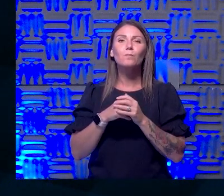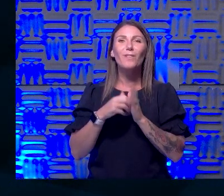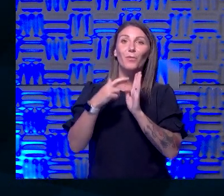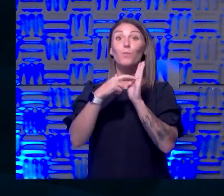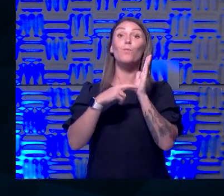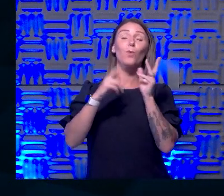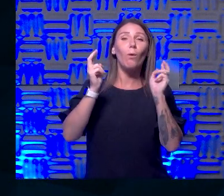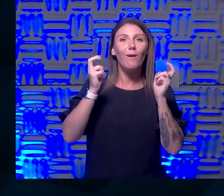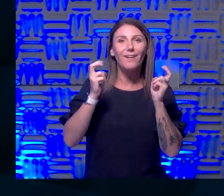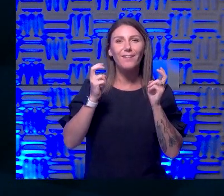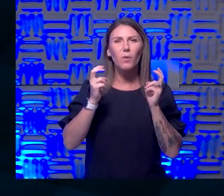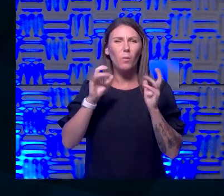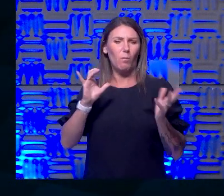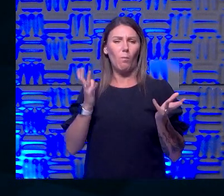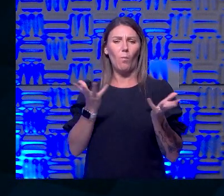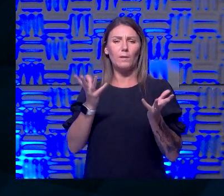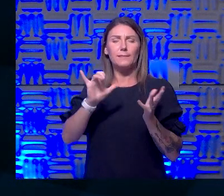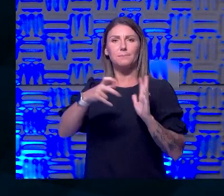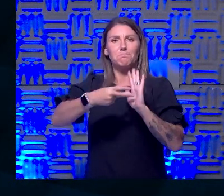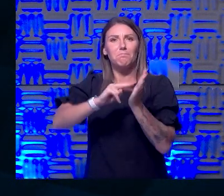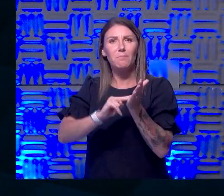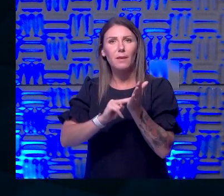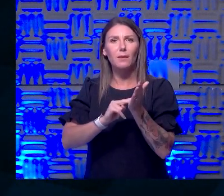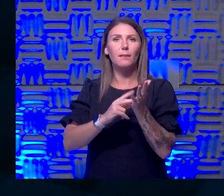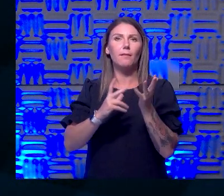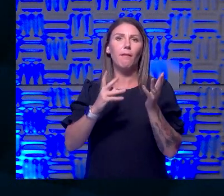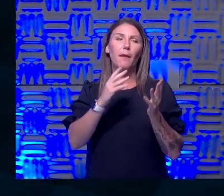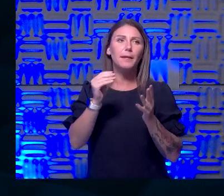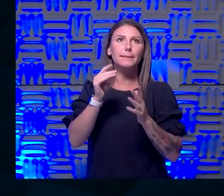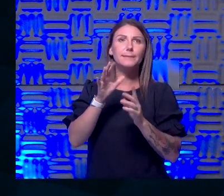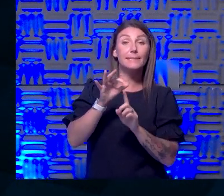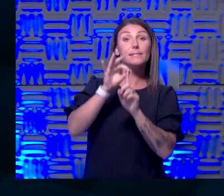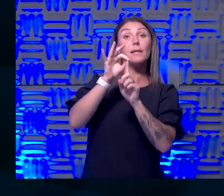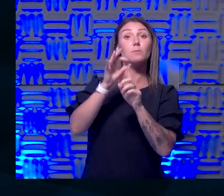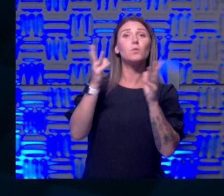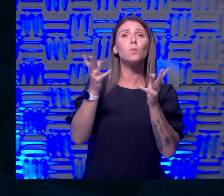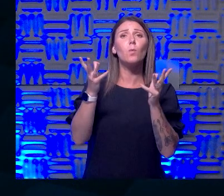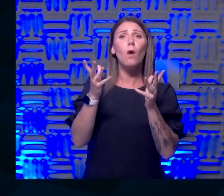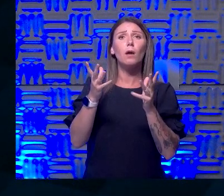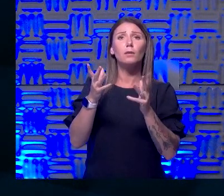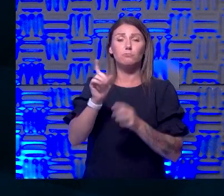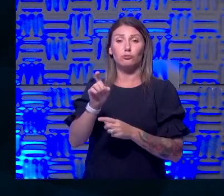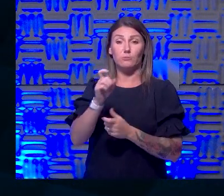rule, if you will, what does it mean, and kind of what are the exceptions? What do we need to know?